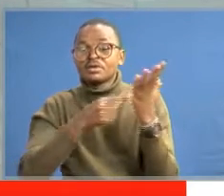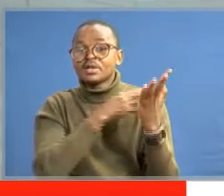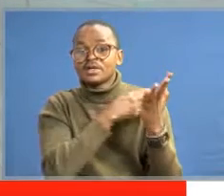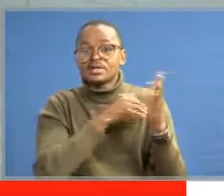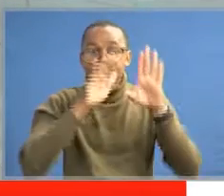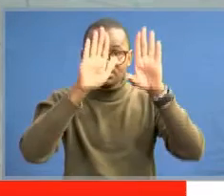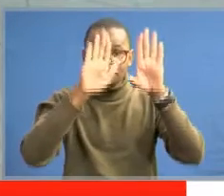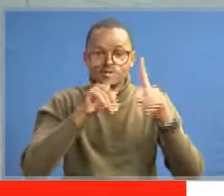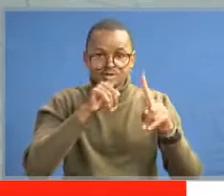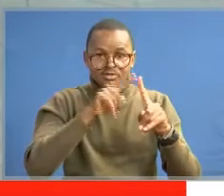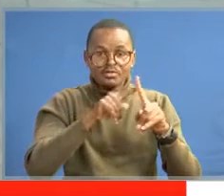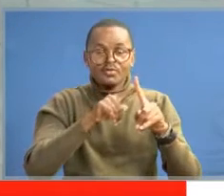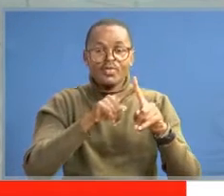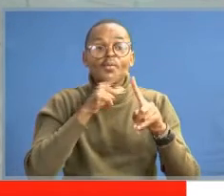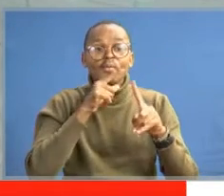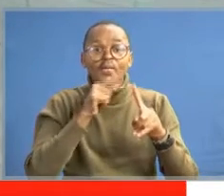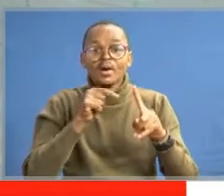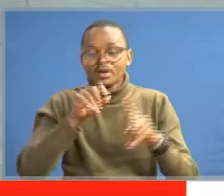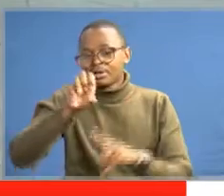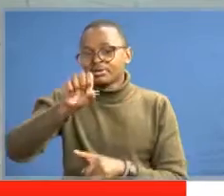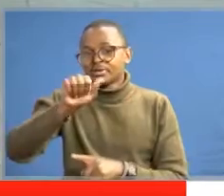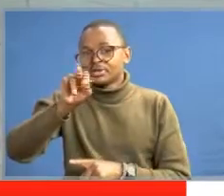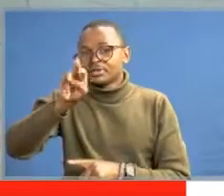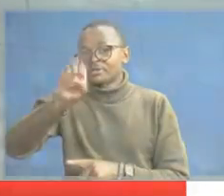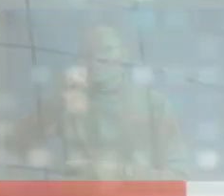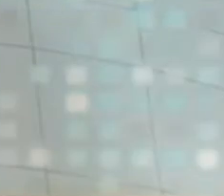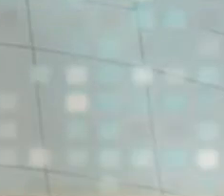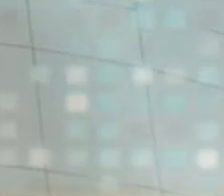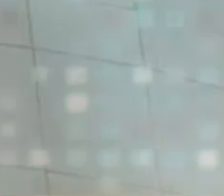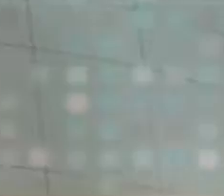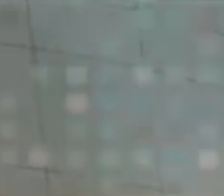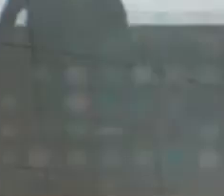its importance to mankind. Here is Samson Jura.